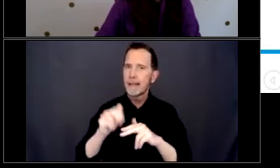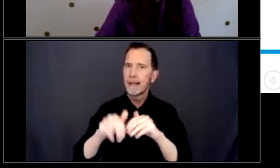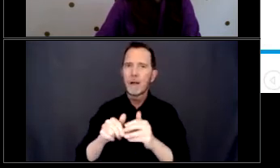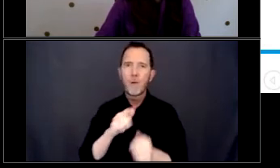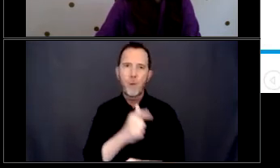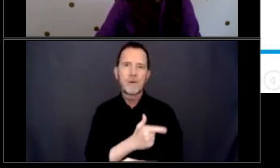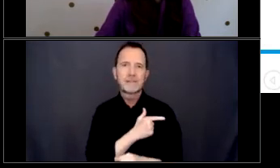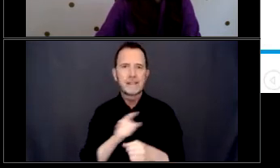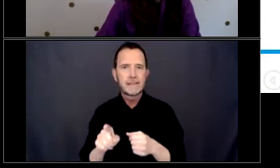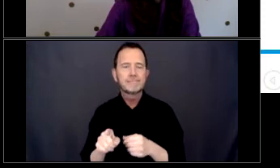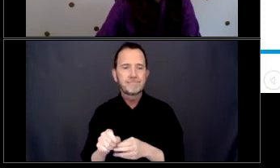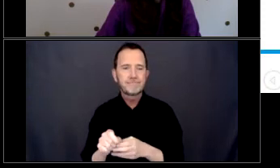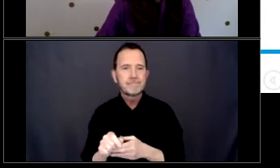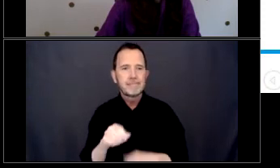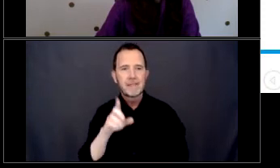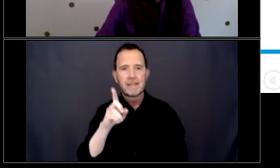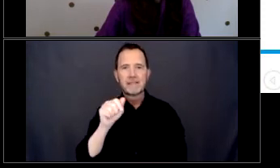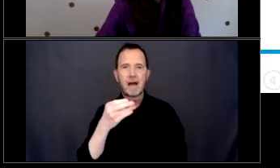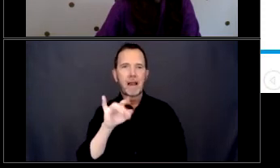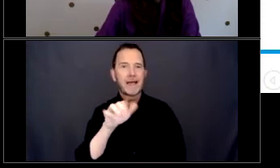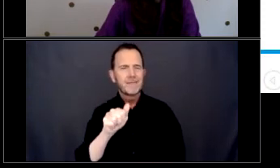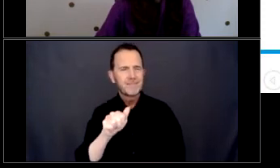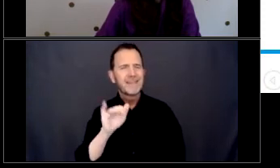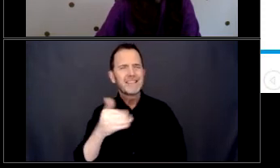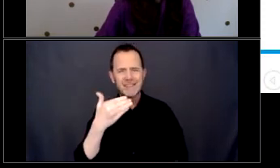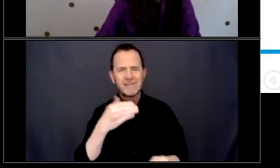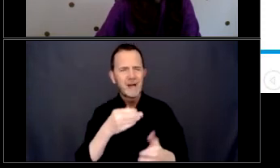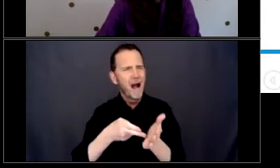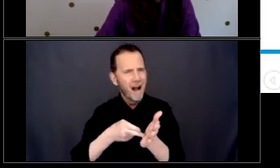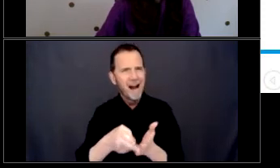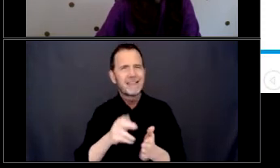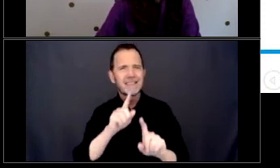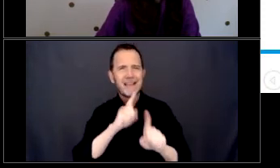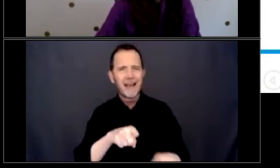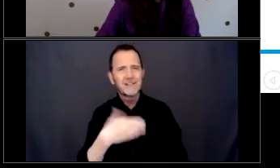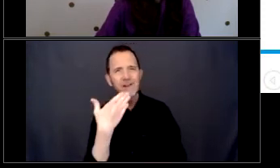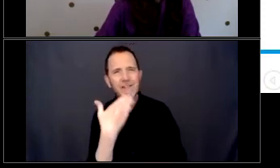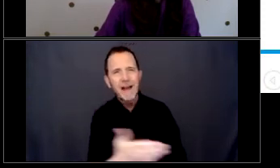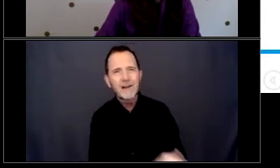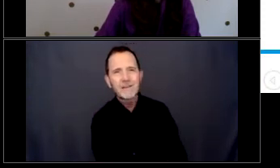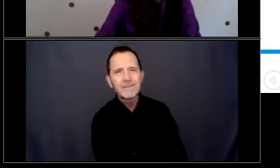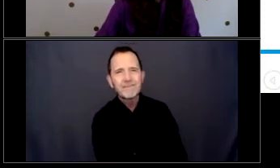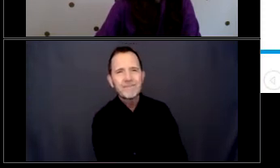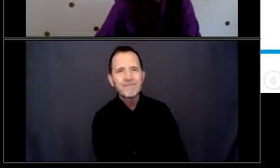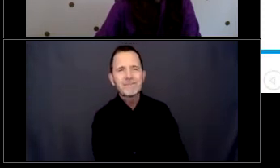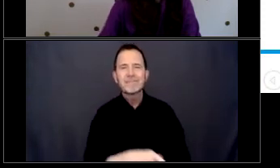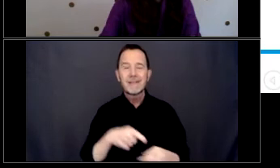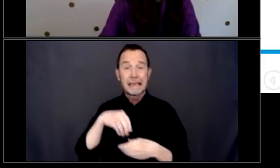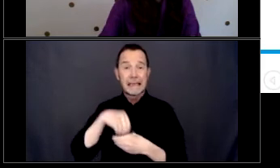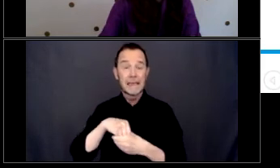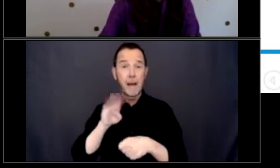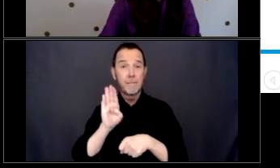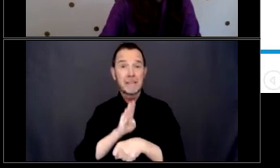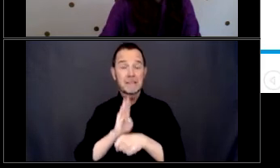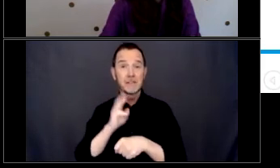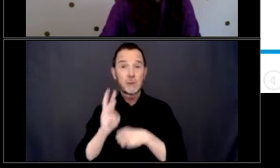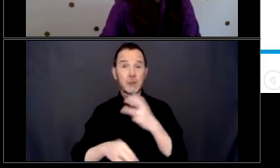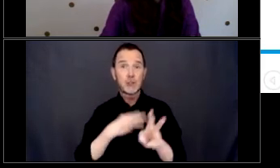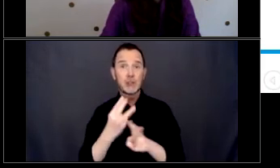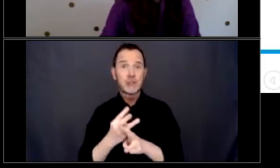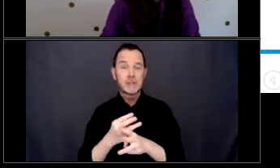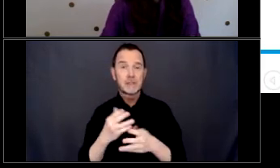I do think when you're not on the business side, I, for one, looking at a business, I am going to make judgments based on what they share